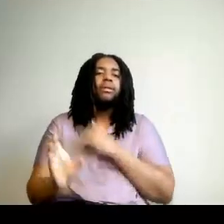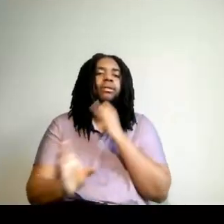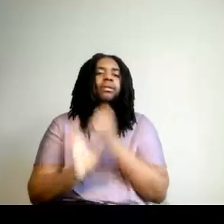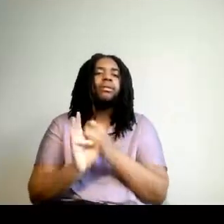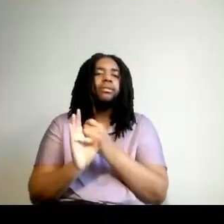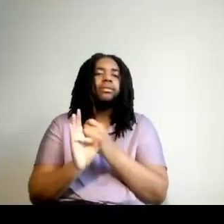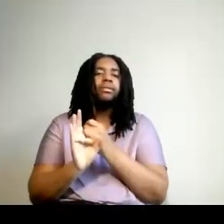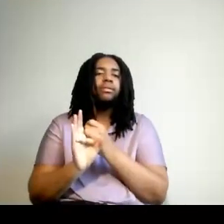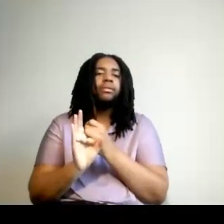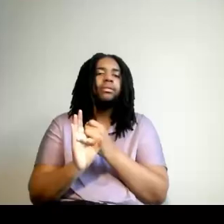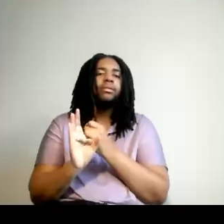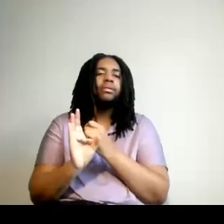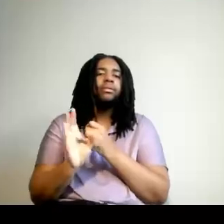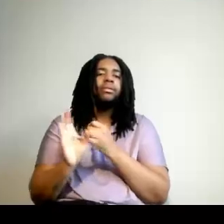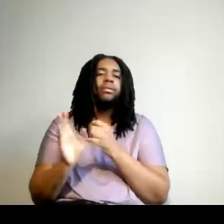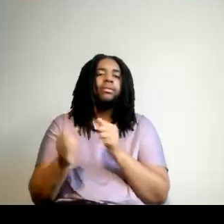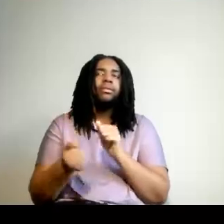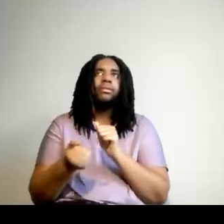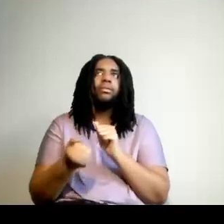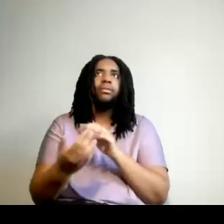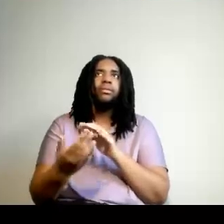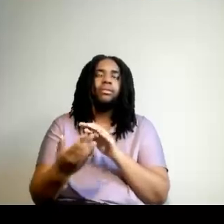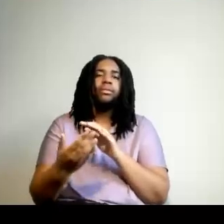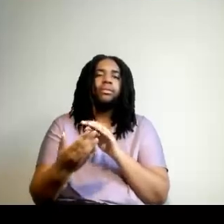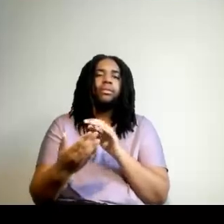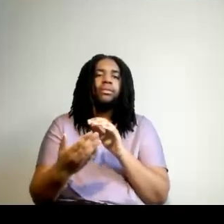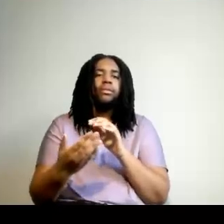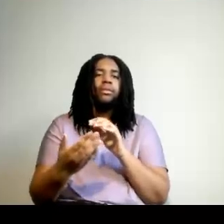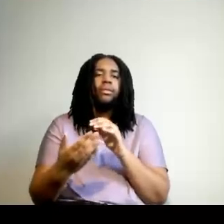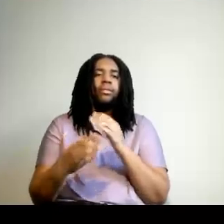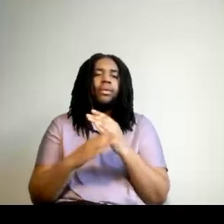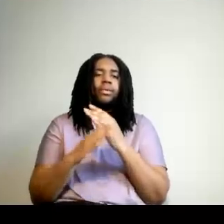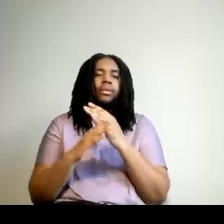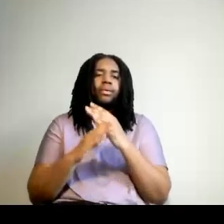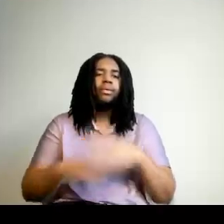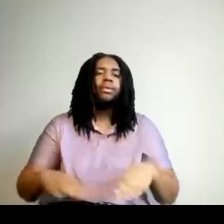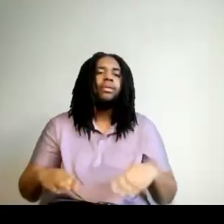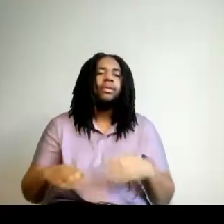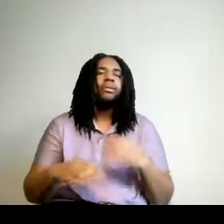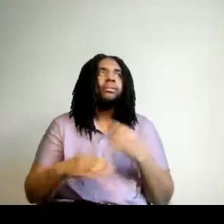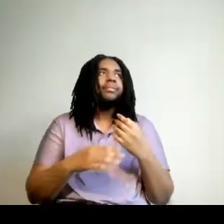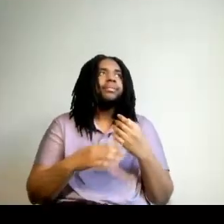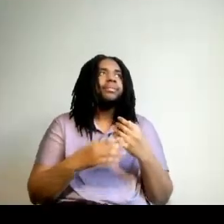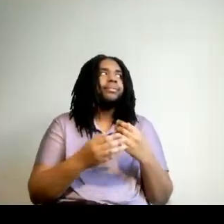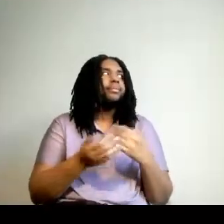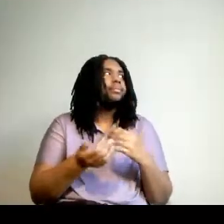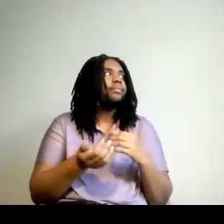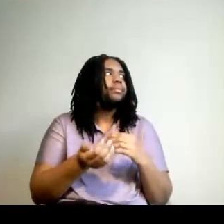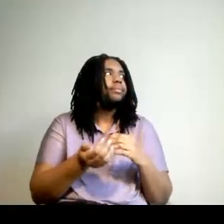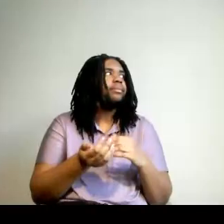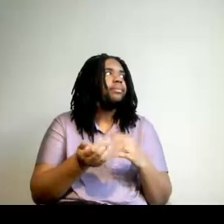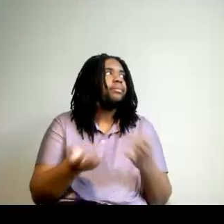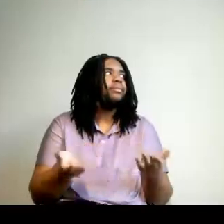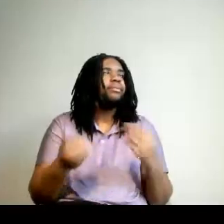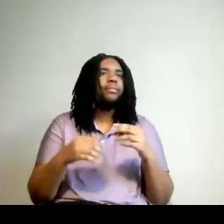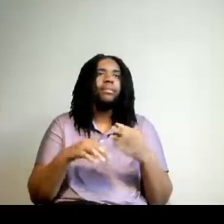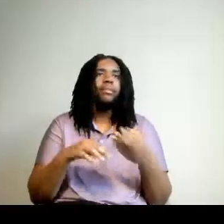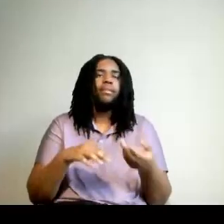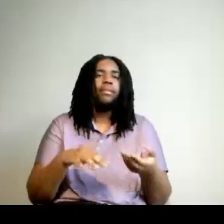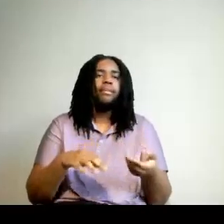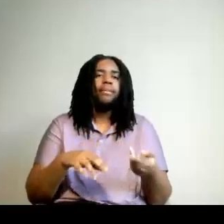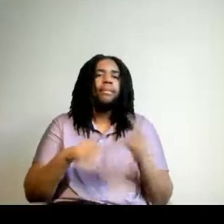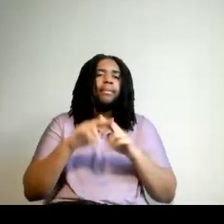interventions to address those barriers, as well as to raise awareness among the providers and the